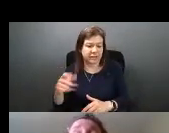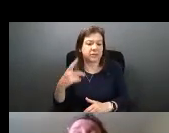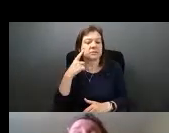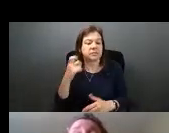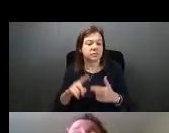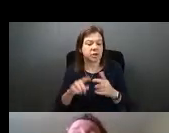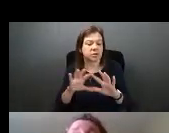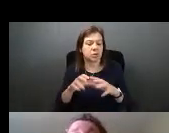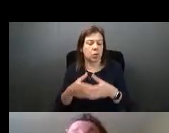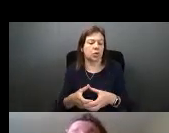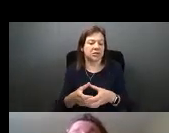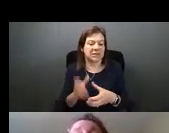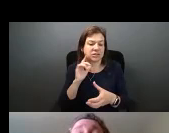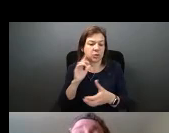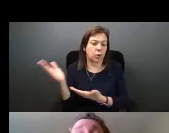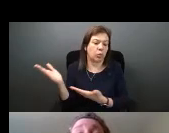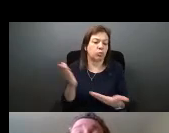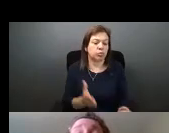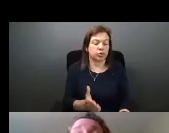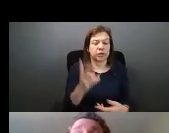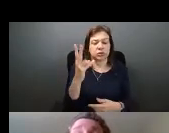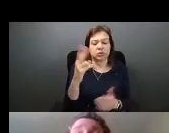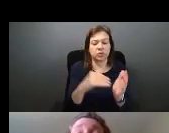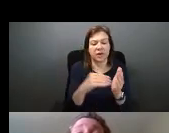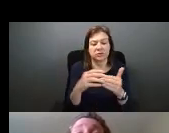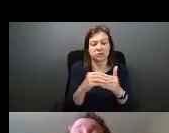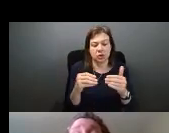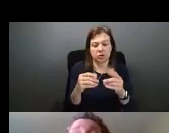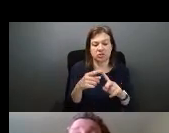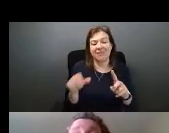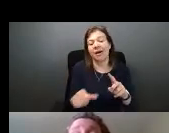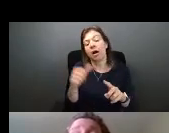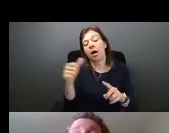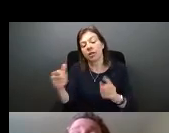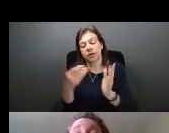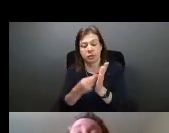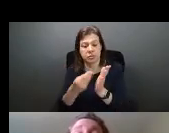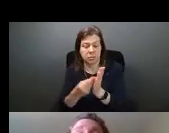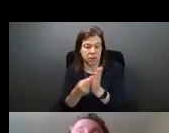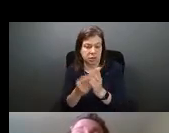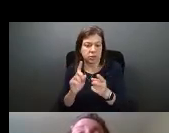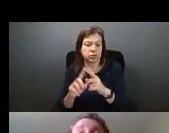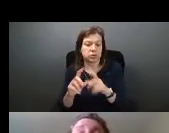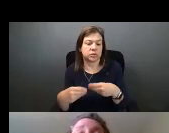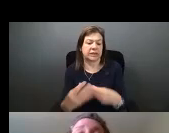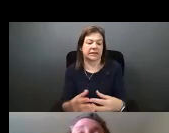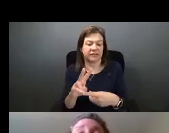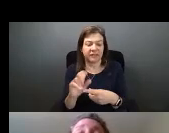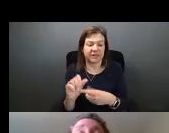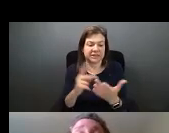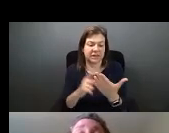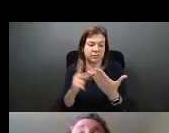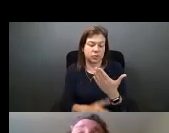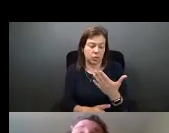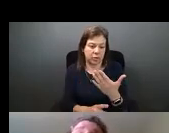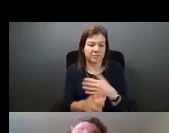the organization can bring $2,000 of other monies to deliver the VSA program,